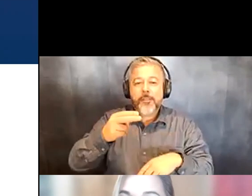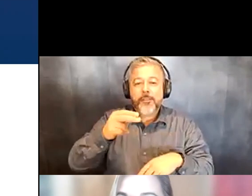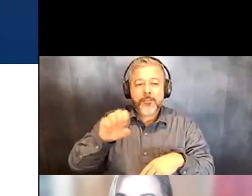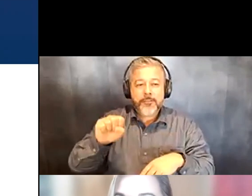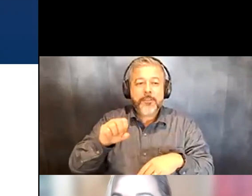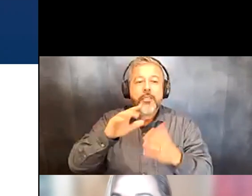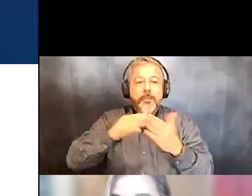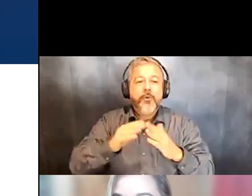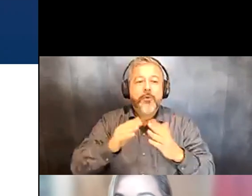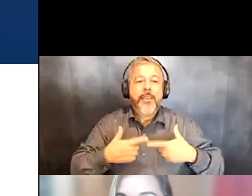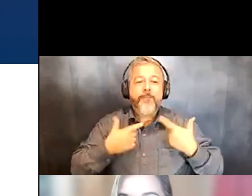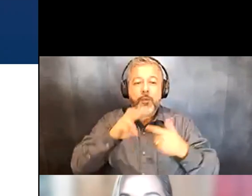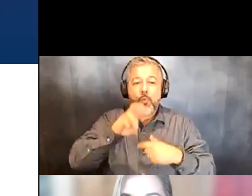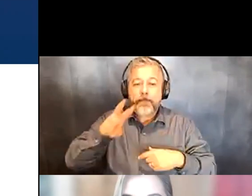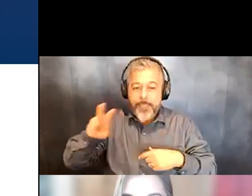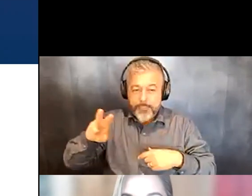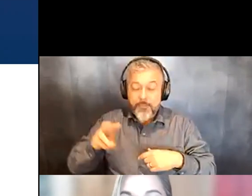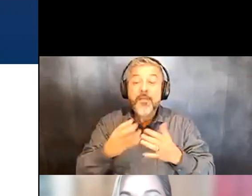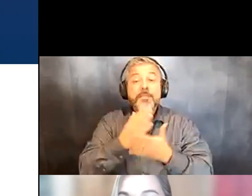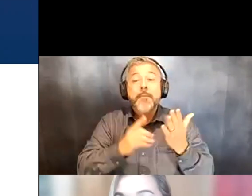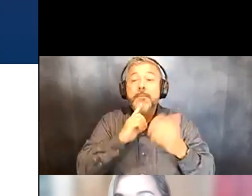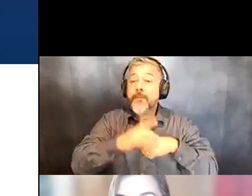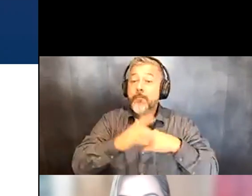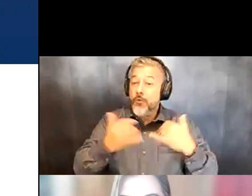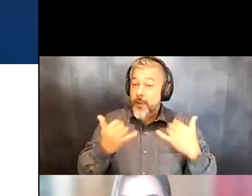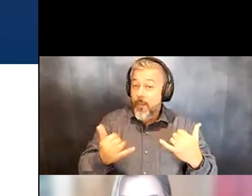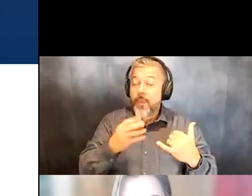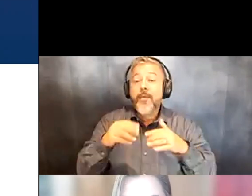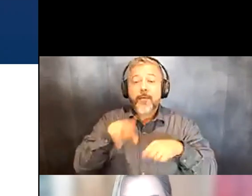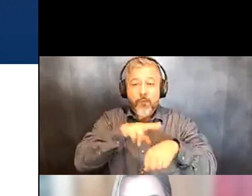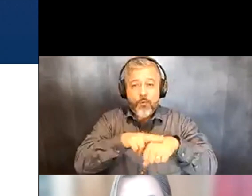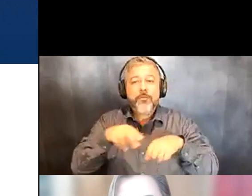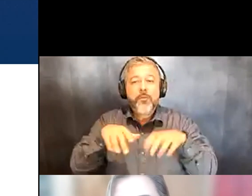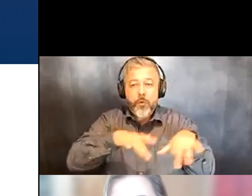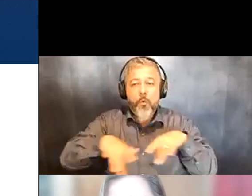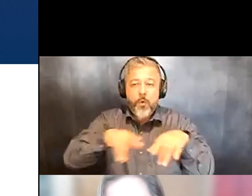I think some of that content is available now, and surely the recording will follow.